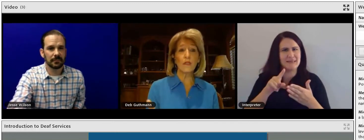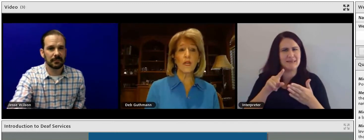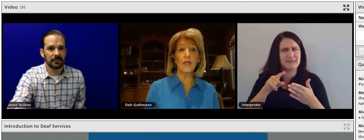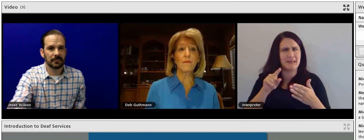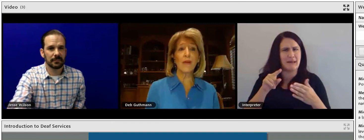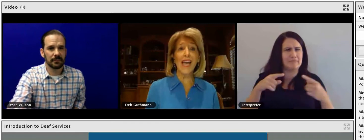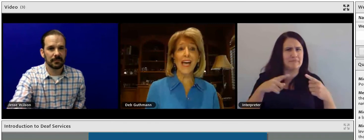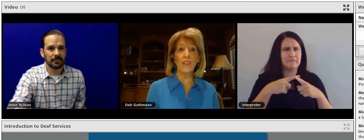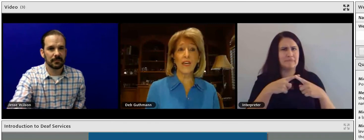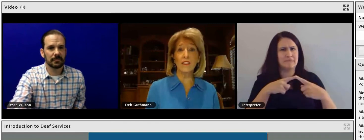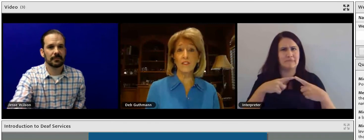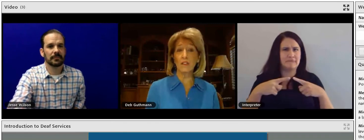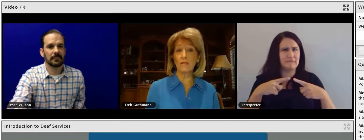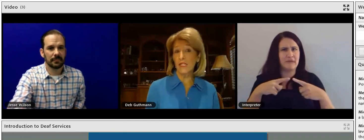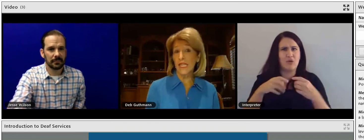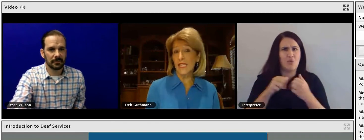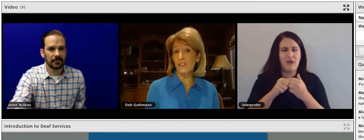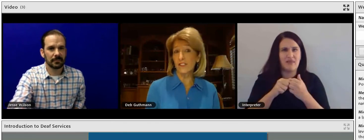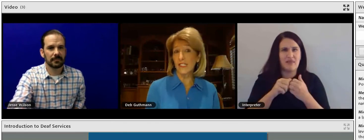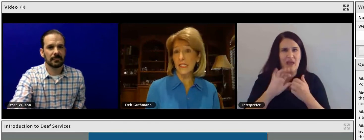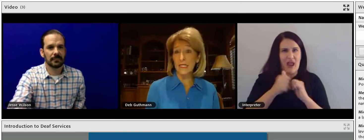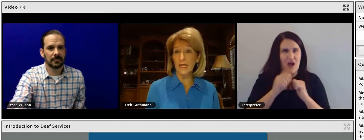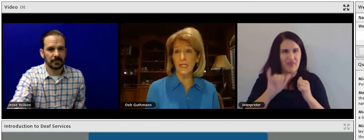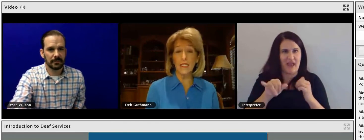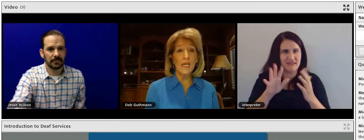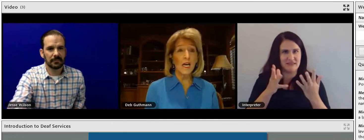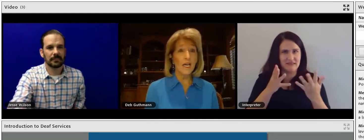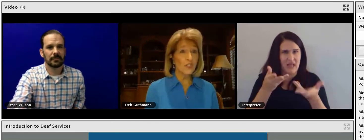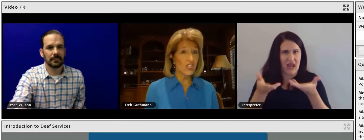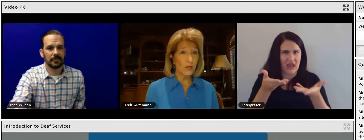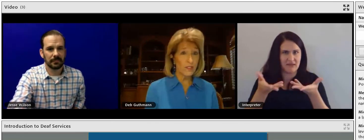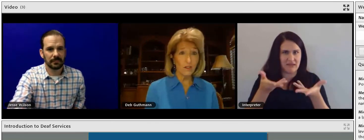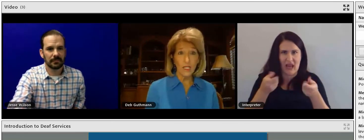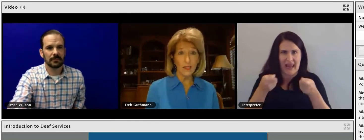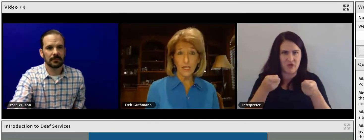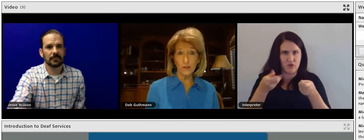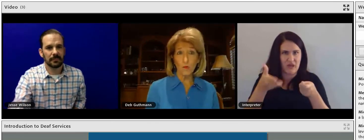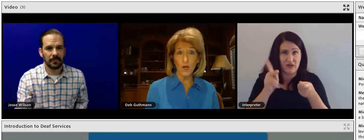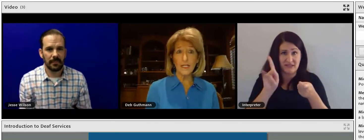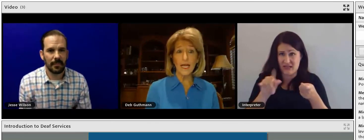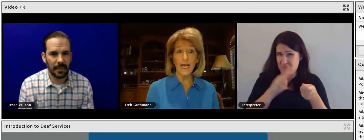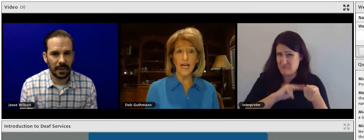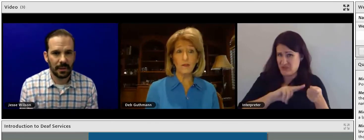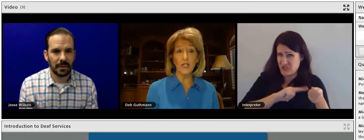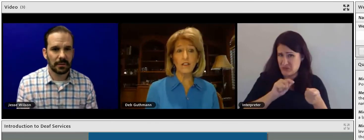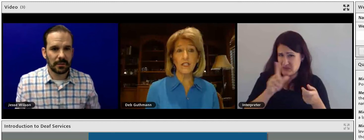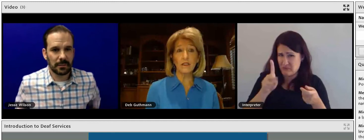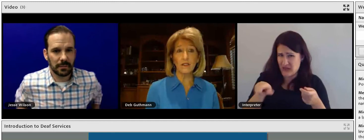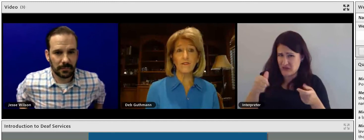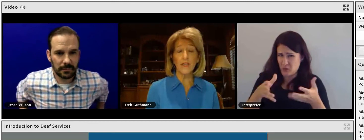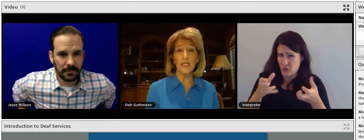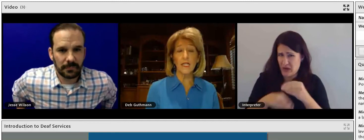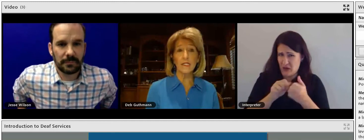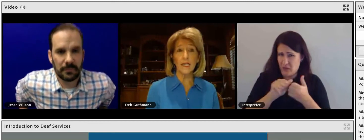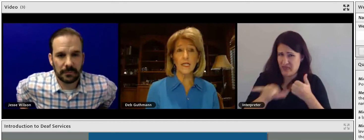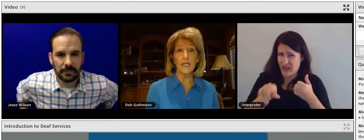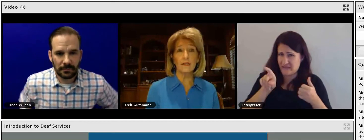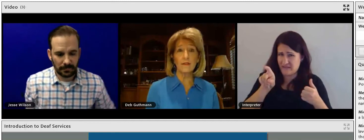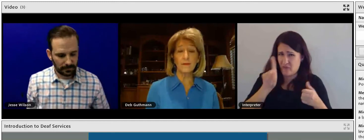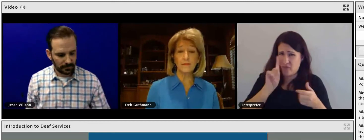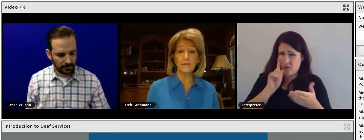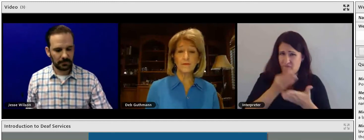discrepancy between how that is all handled in Kentucky. Michelle, was there anything else you wanted to add regarding